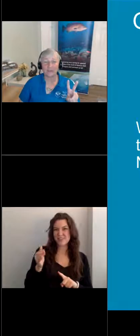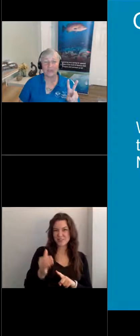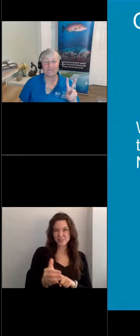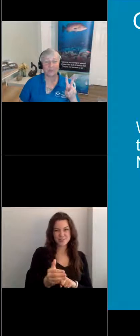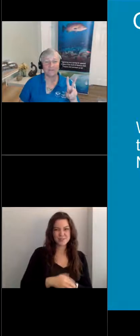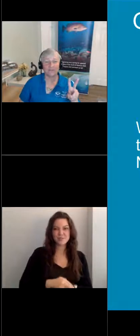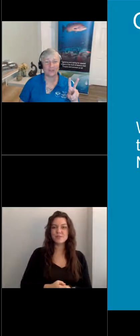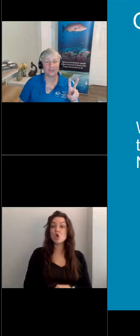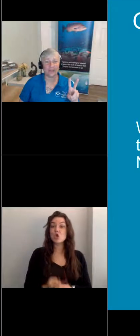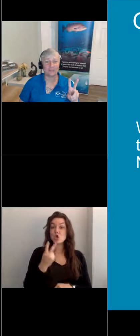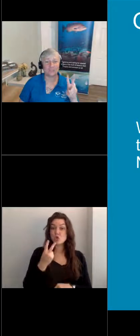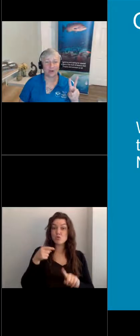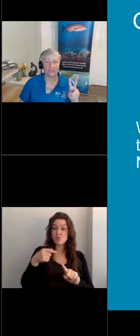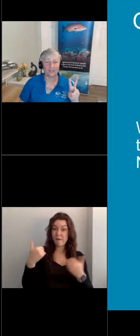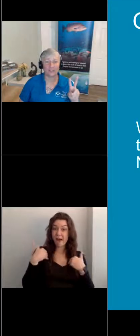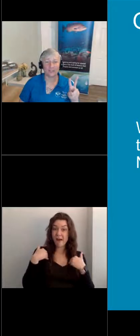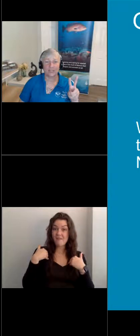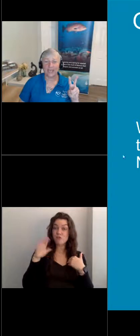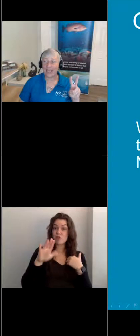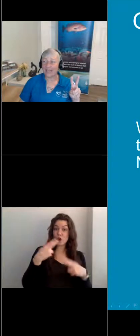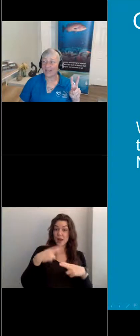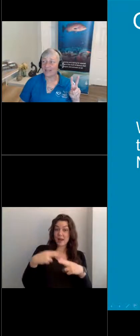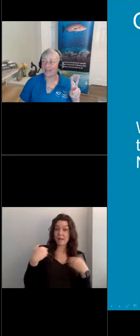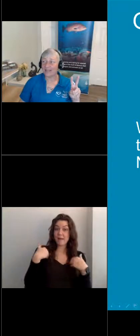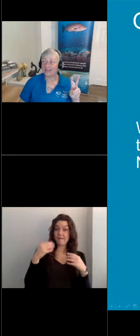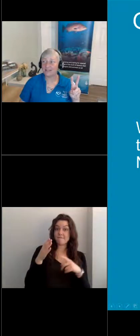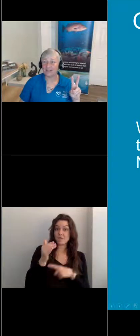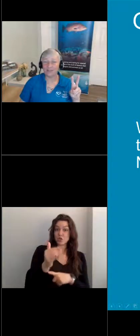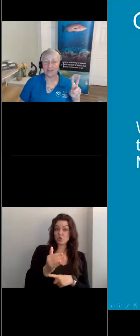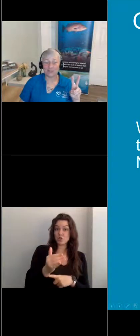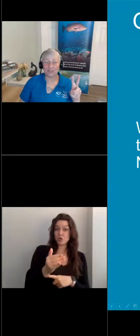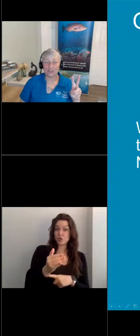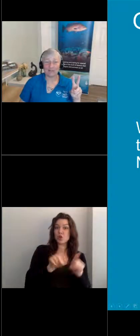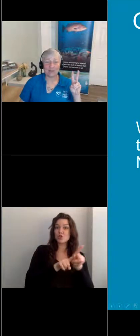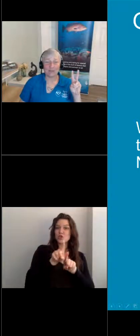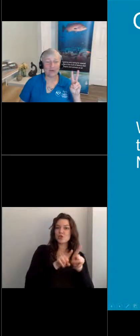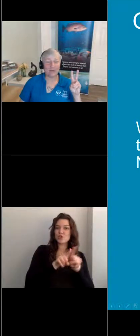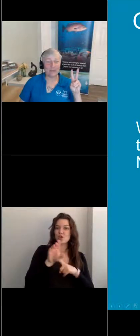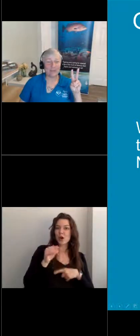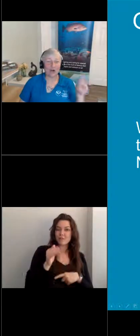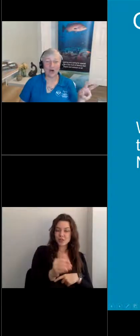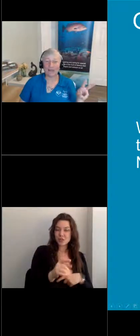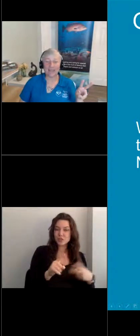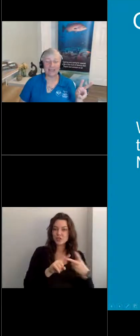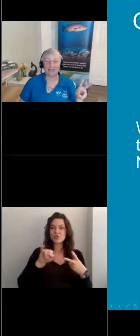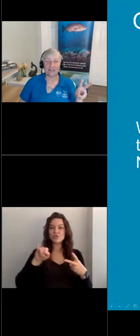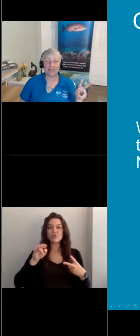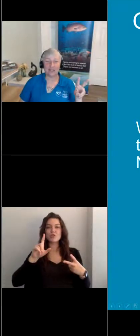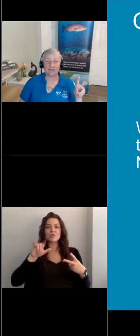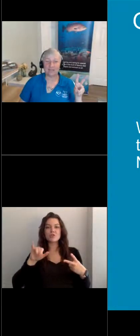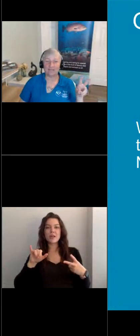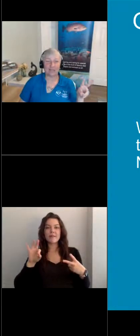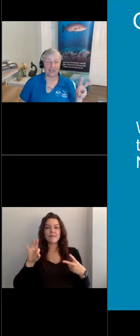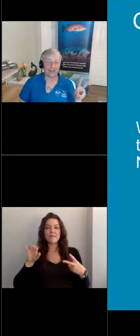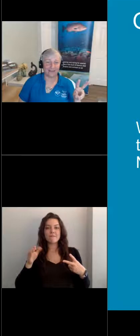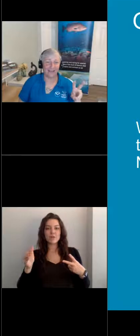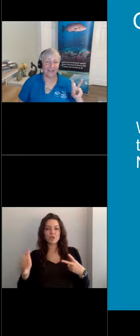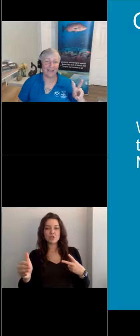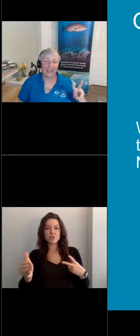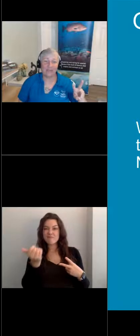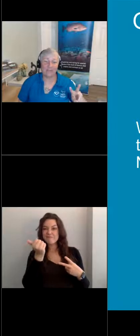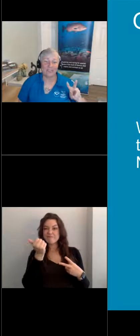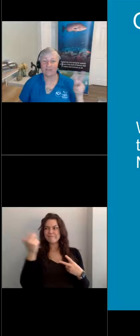two of them have the word fish in their names, starfish and jellyfish. Remember, people called anything living in the ocean a fish